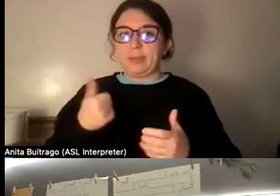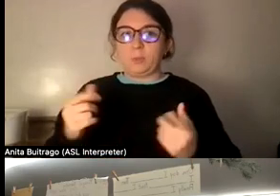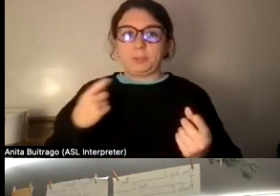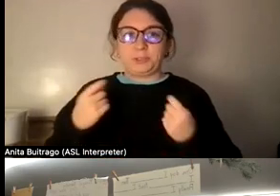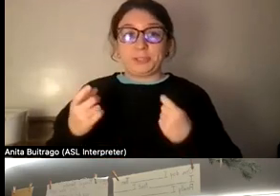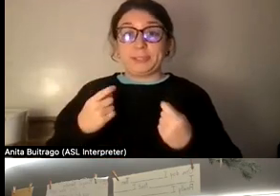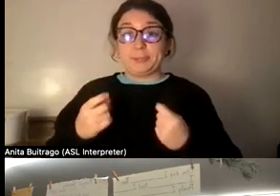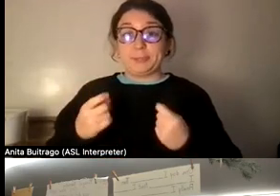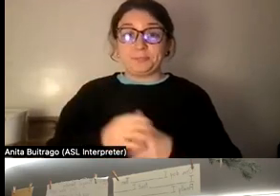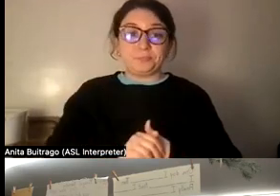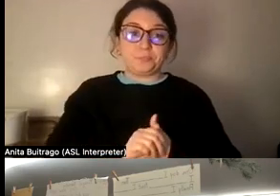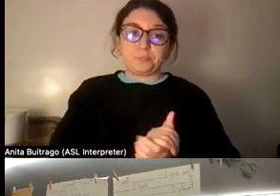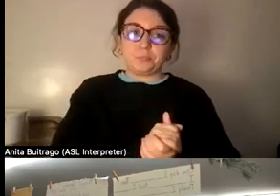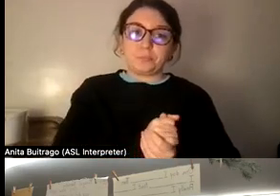child.